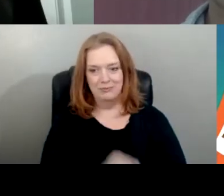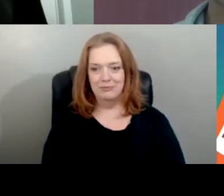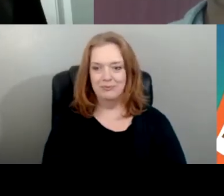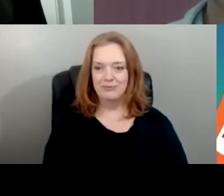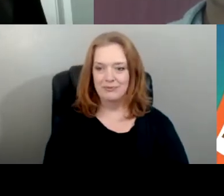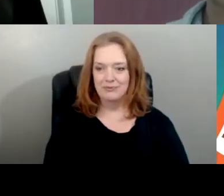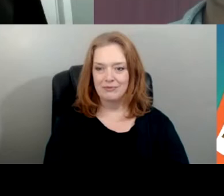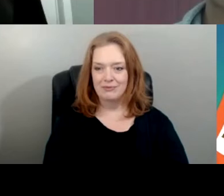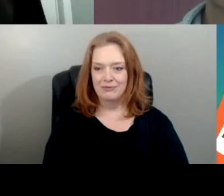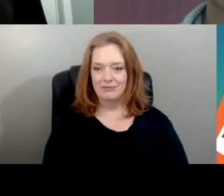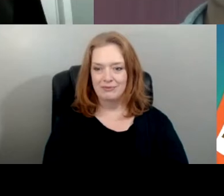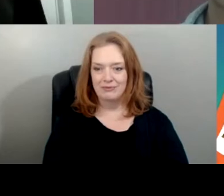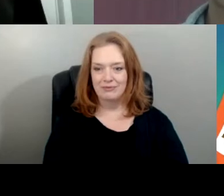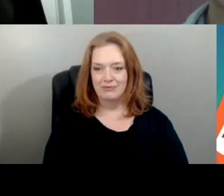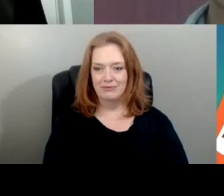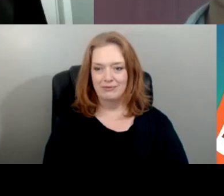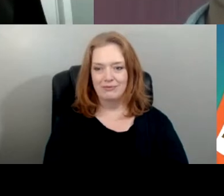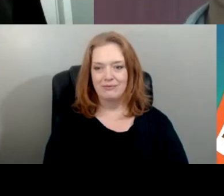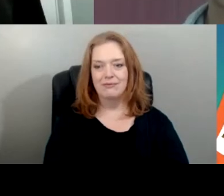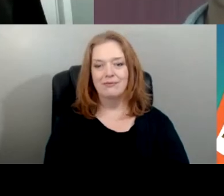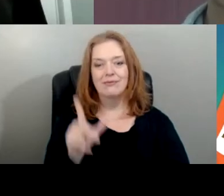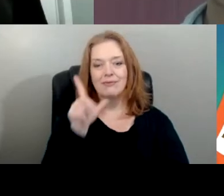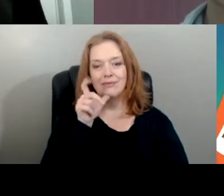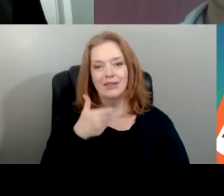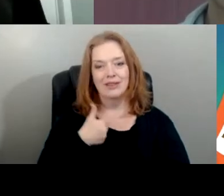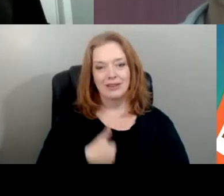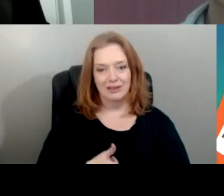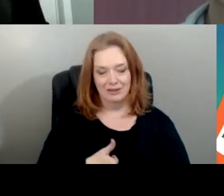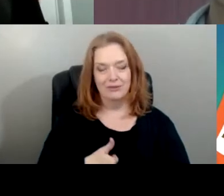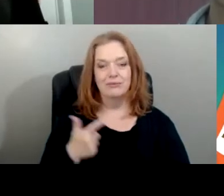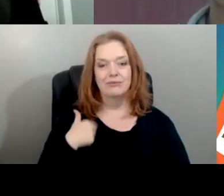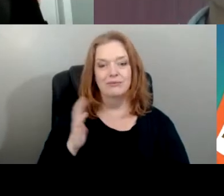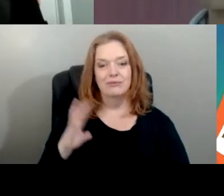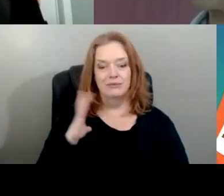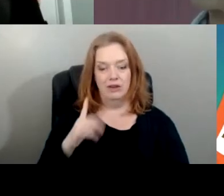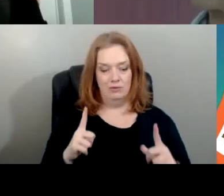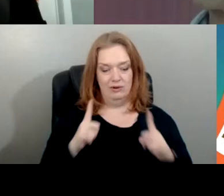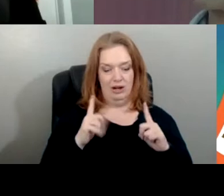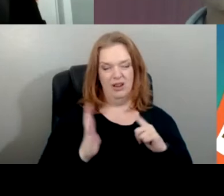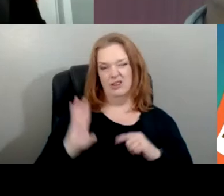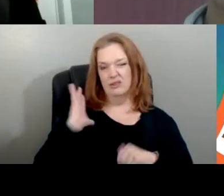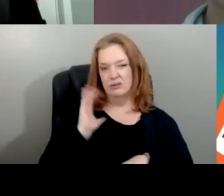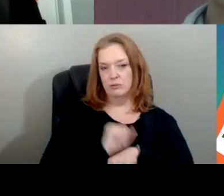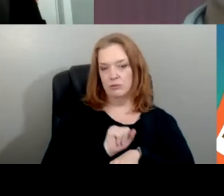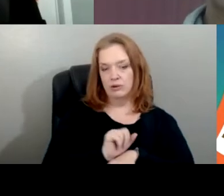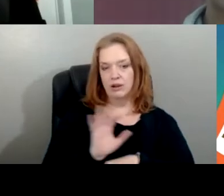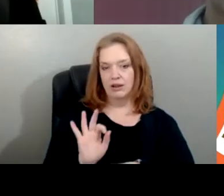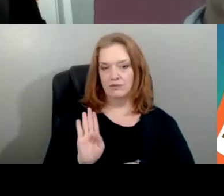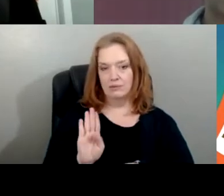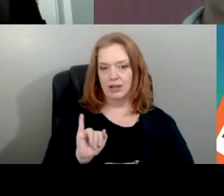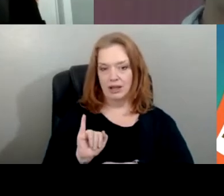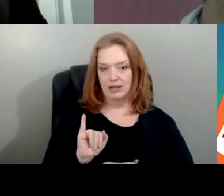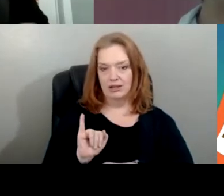so to tell you a little bit about me, I am a retired FBI agent who spent 22 years in